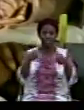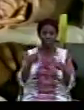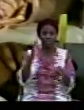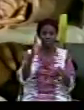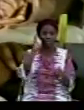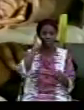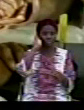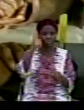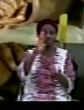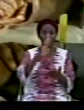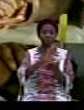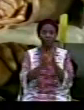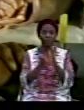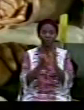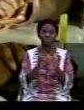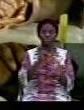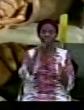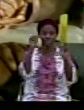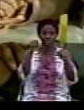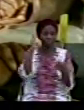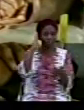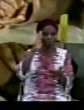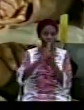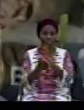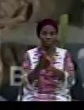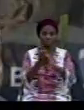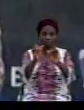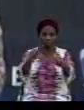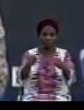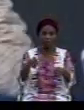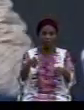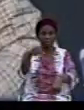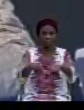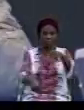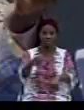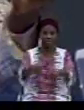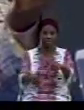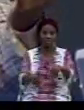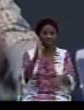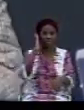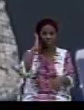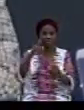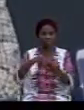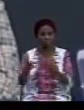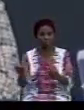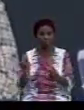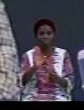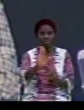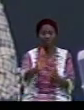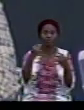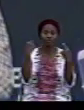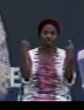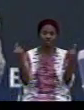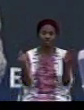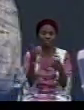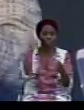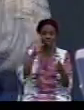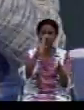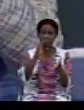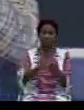Impossibilities will become possible. Paralysis will vanish away. Your sin will be taken